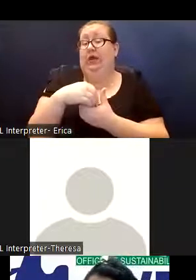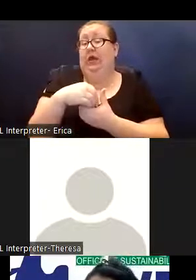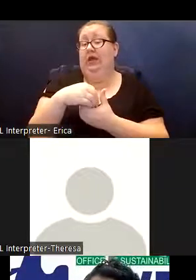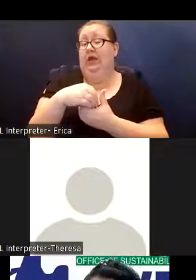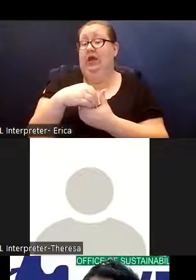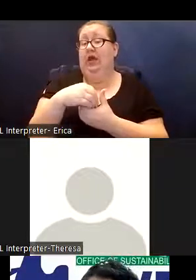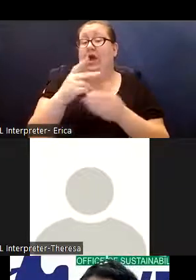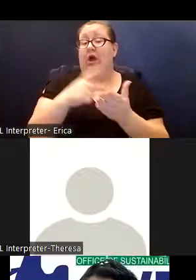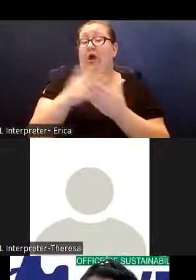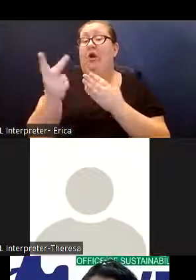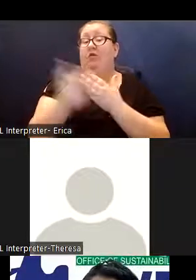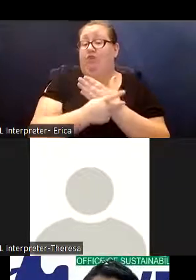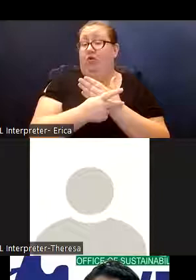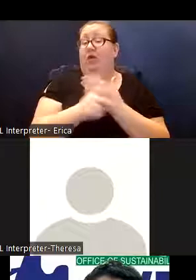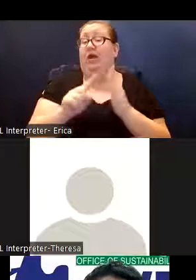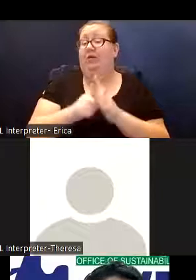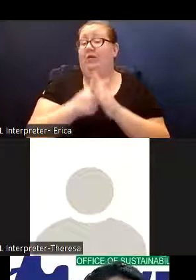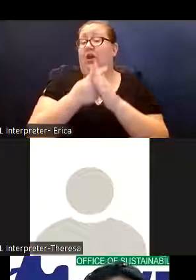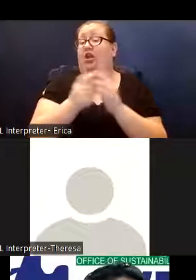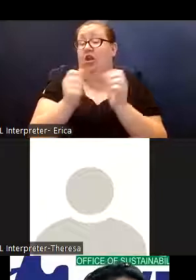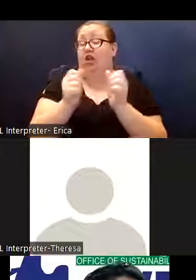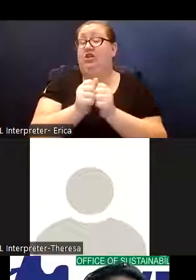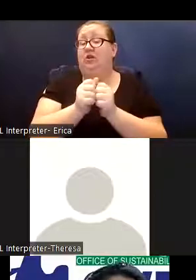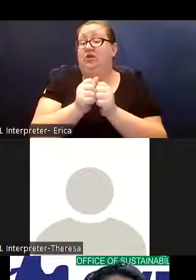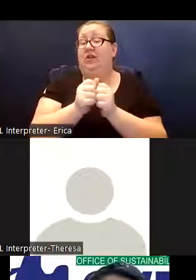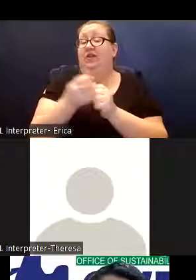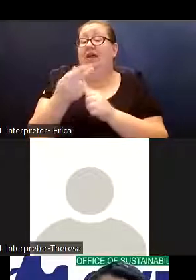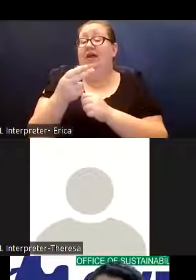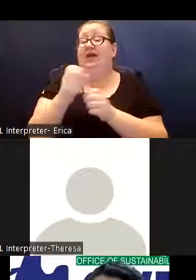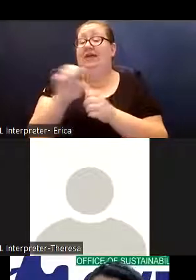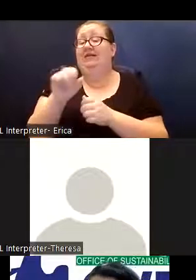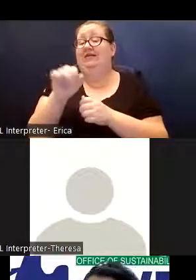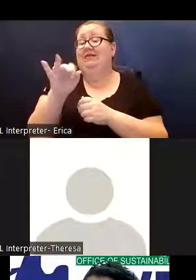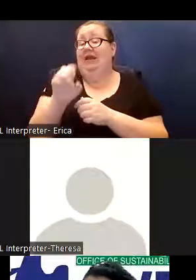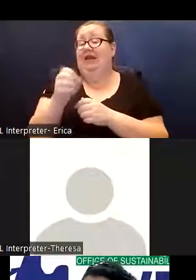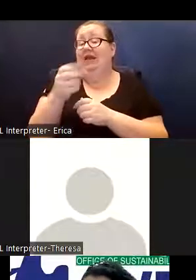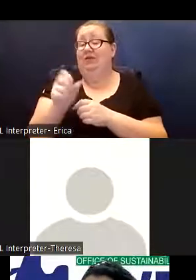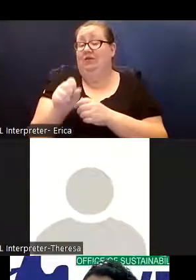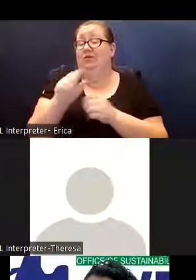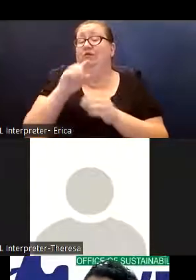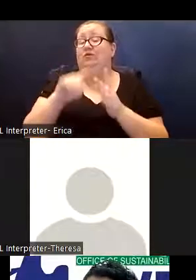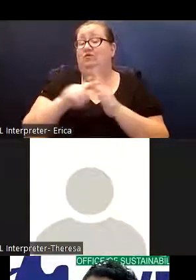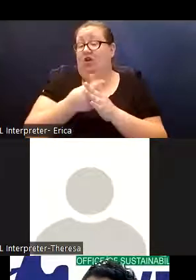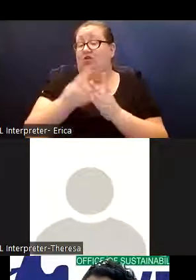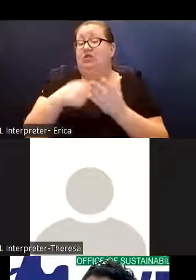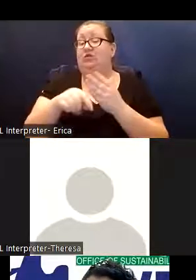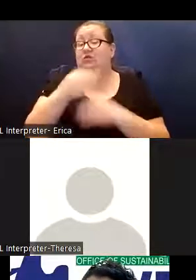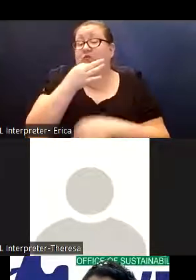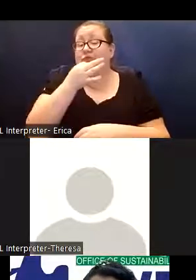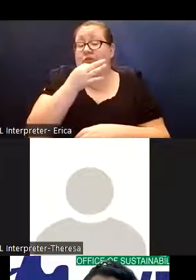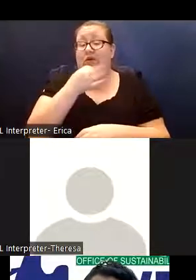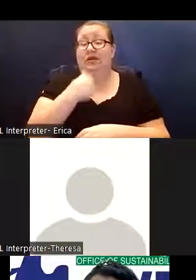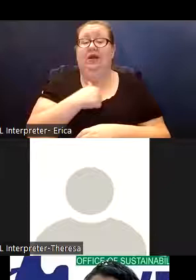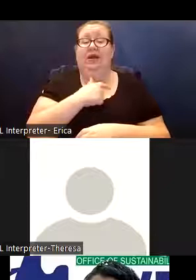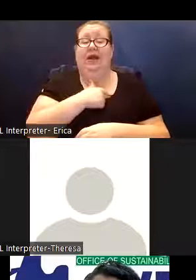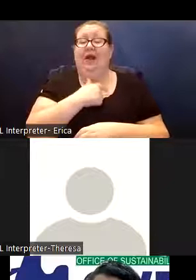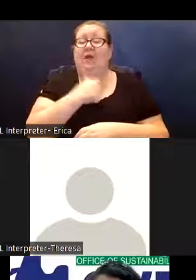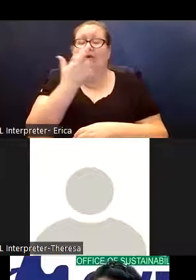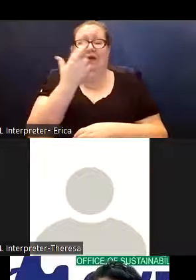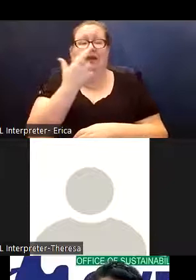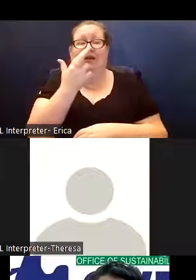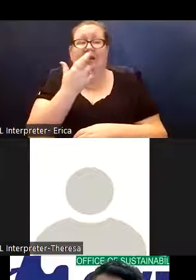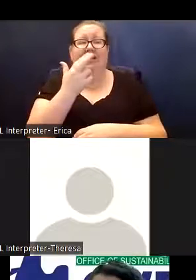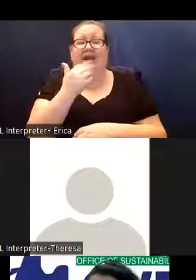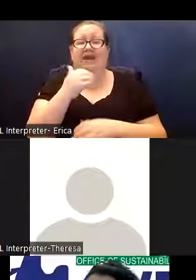a program that is launching with Eastside High School shortly. We've heard that you can't think about flooding in a vacuum, and that we have to consider